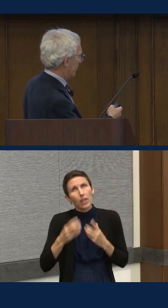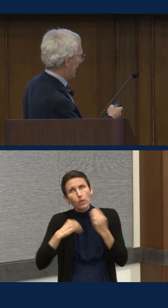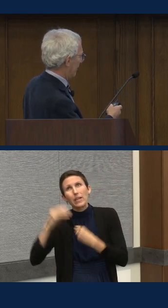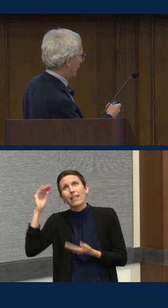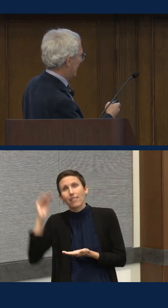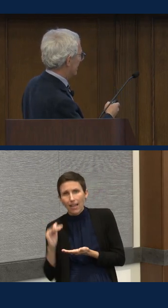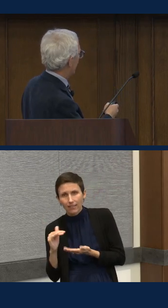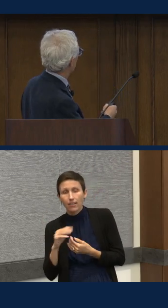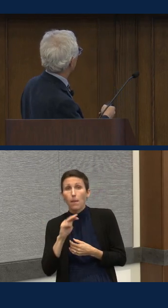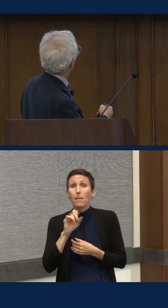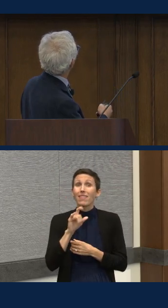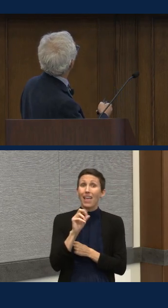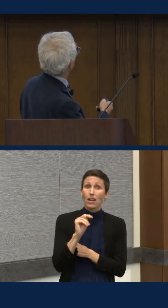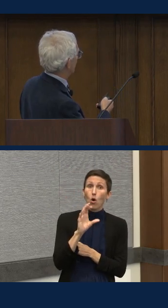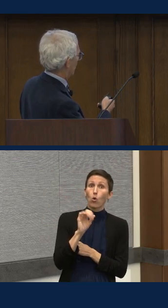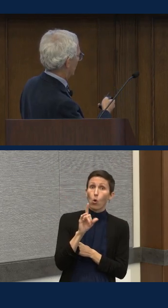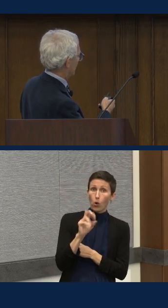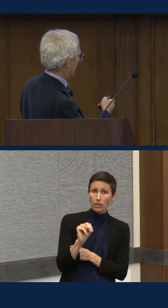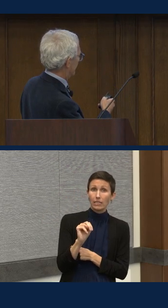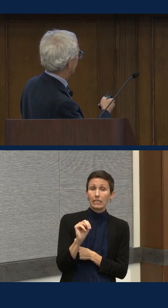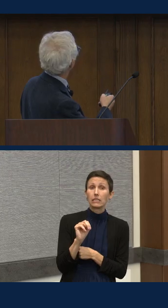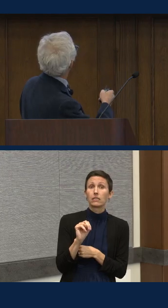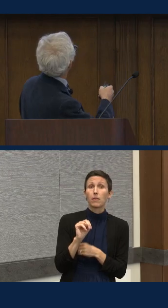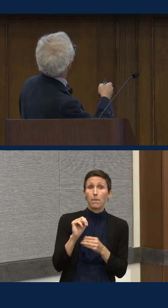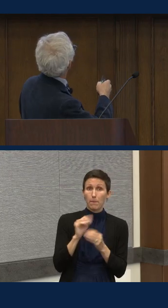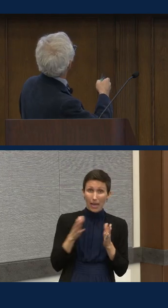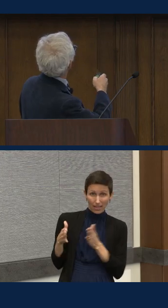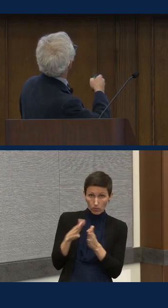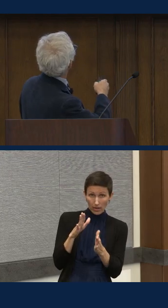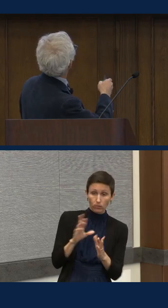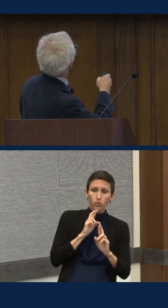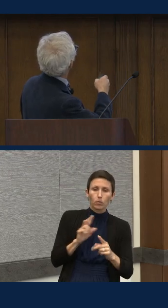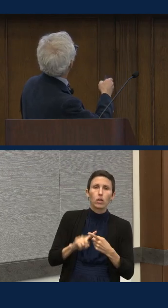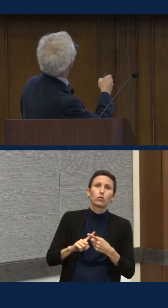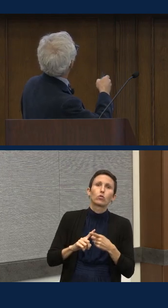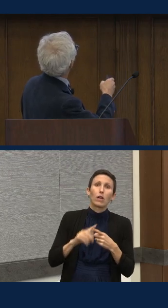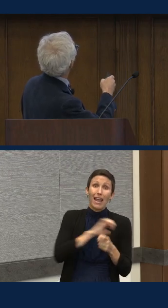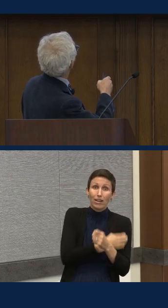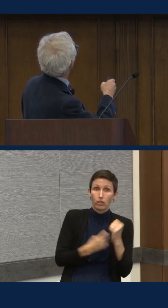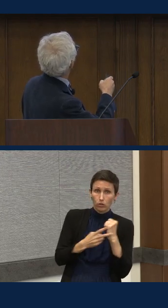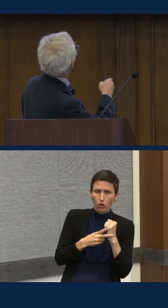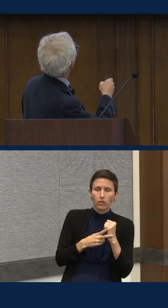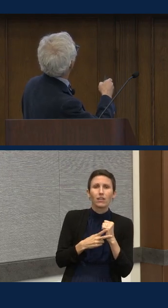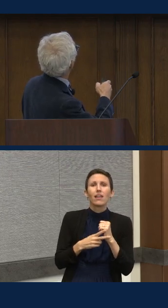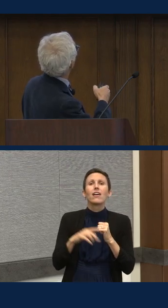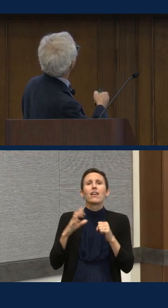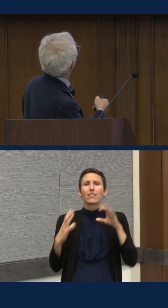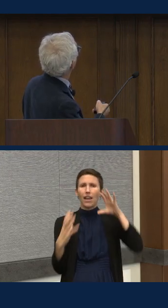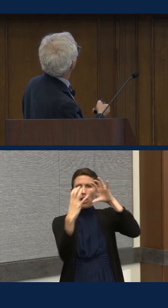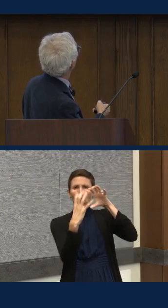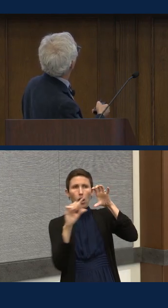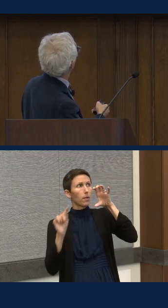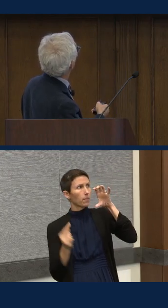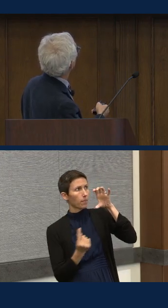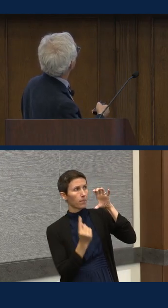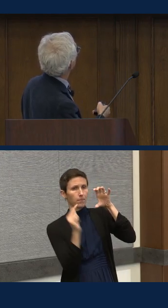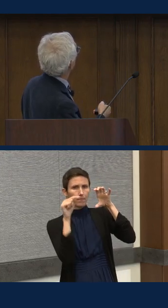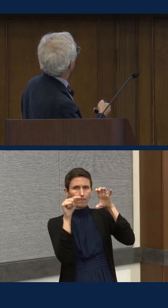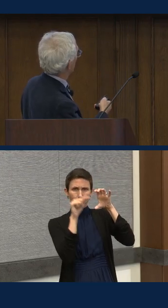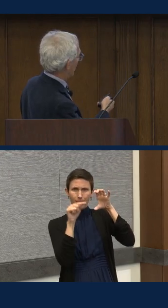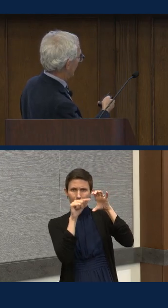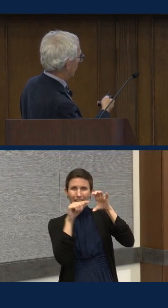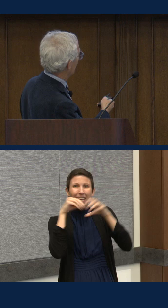melanocortin pathways that respond to energy homeostasis are located deeper in the brain, in the hypothalamus, and in other